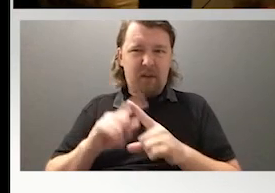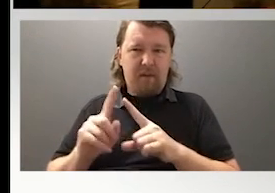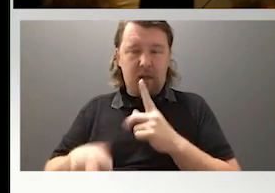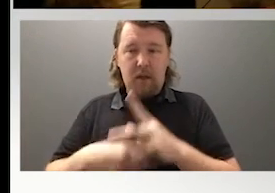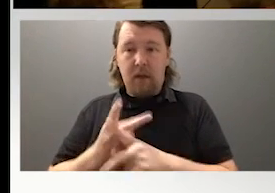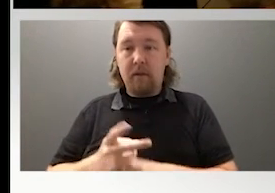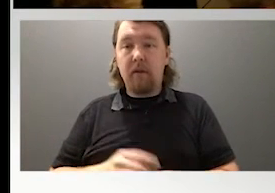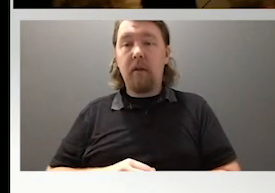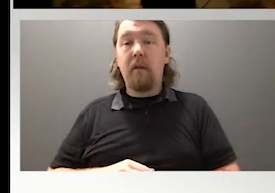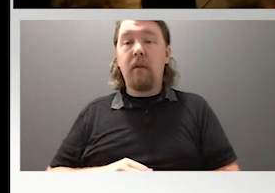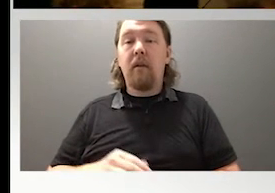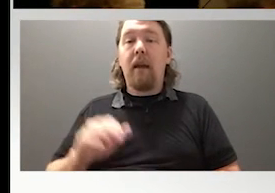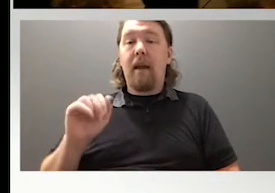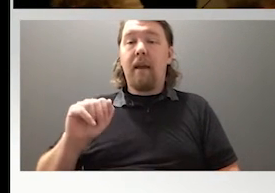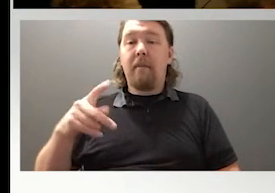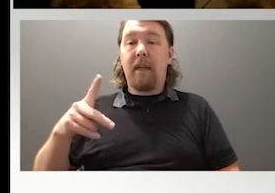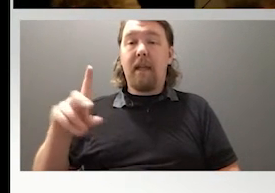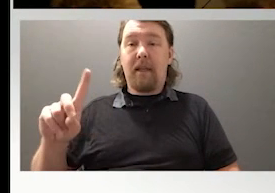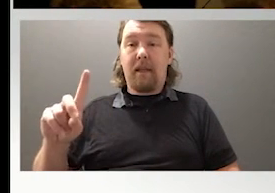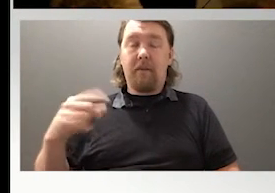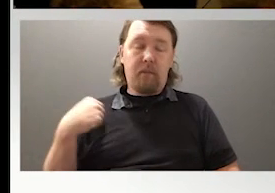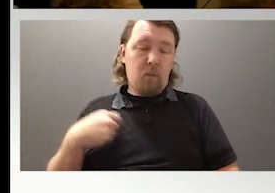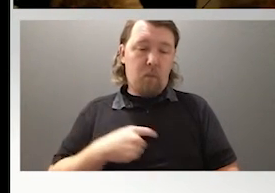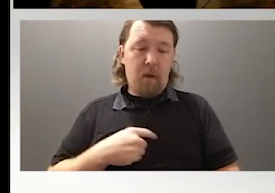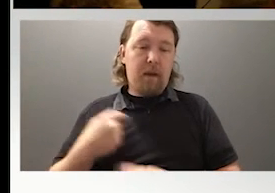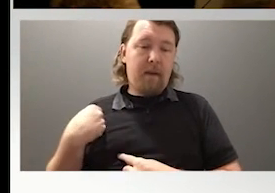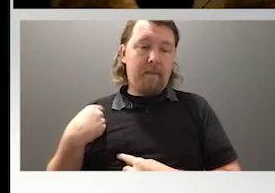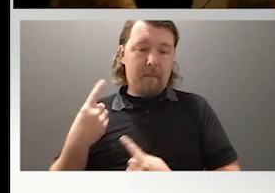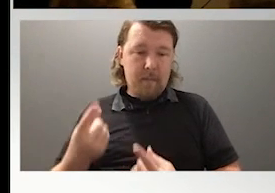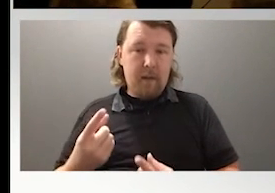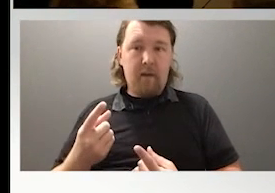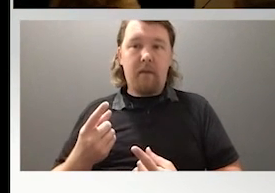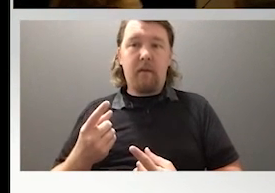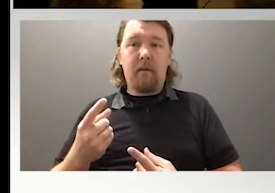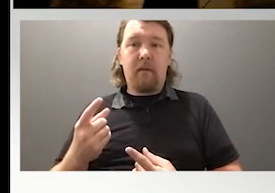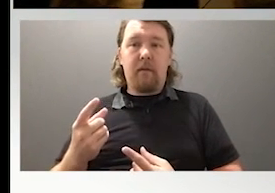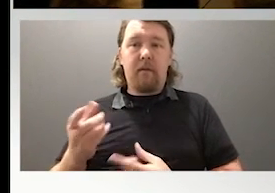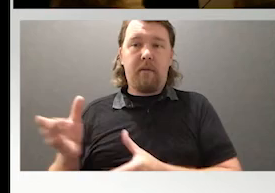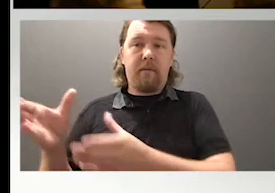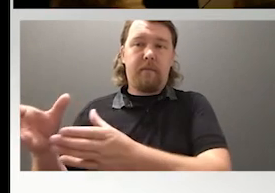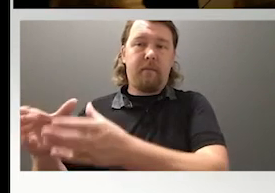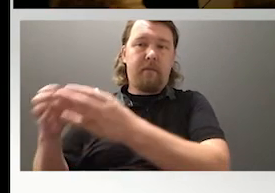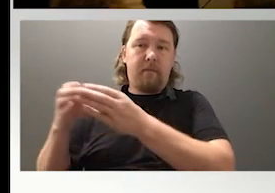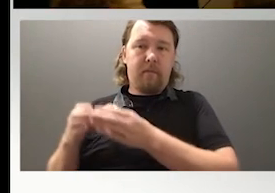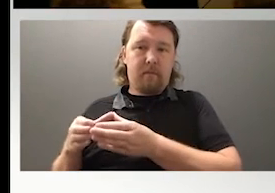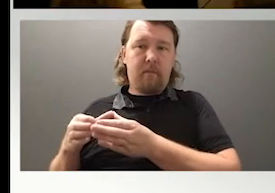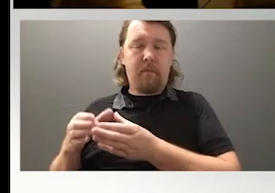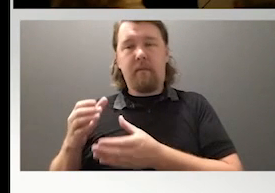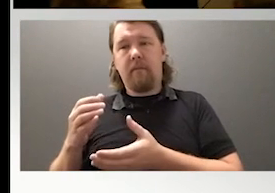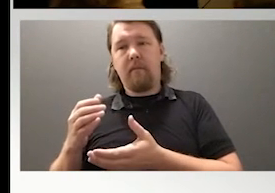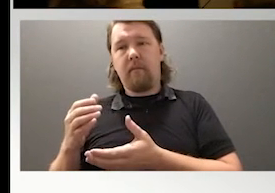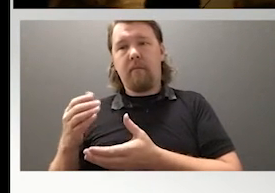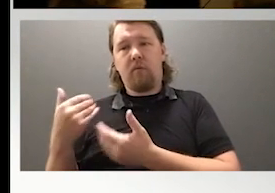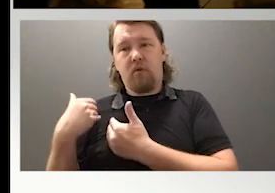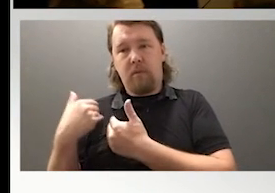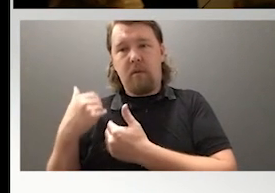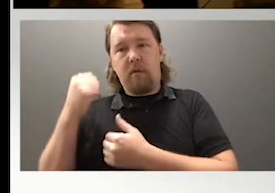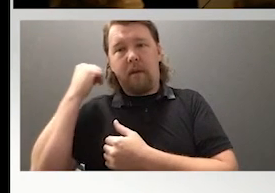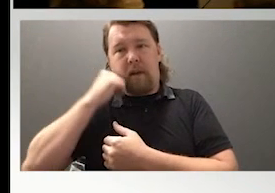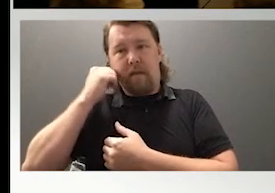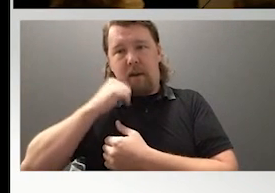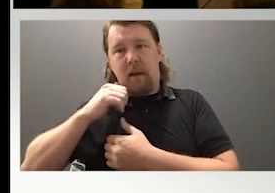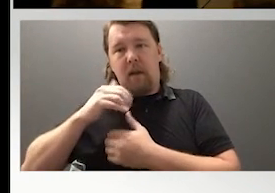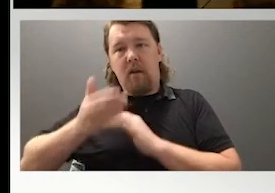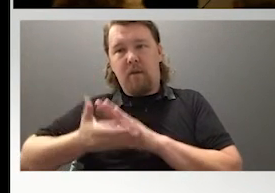Disabilities, we have been delegated the day-to-day operations